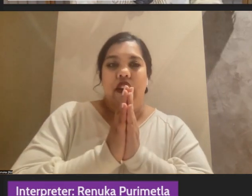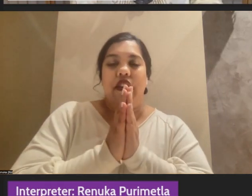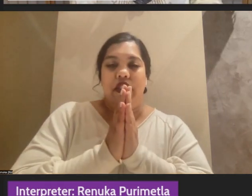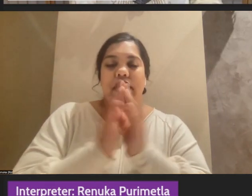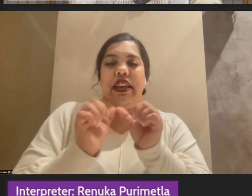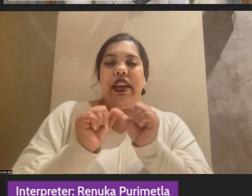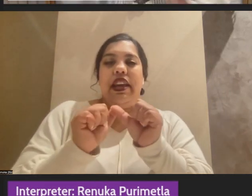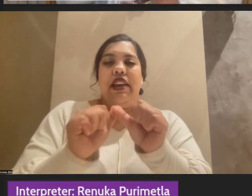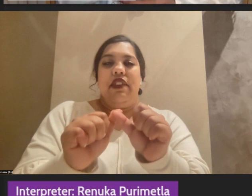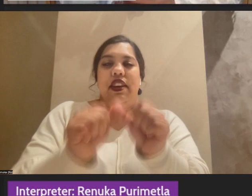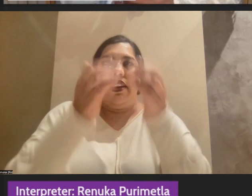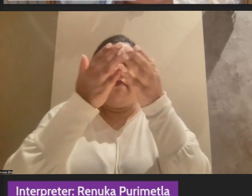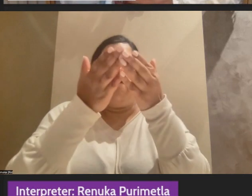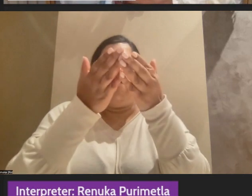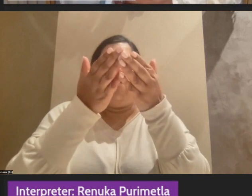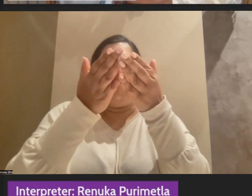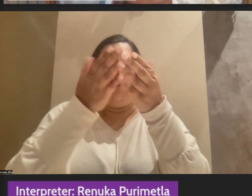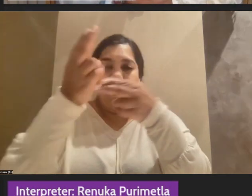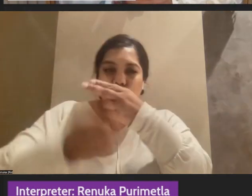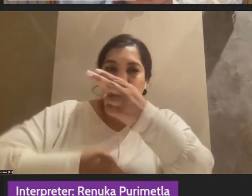universe as us